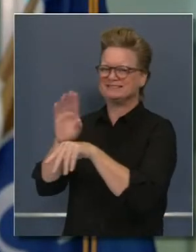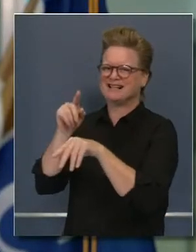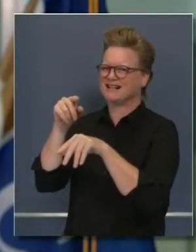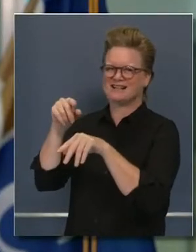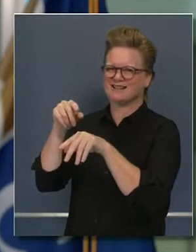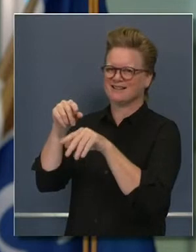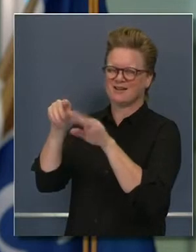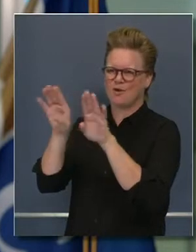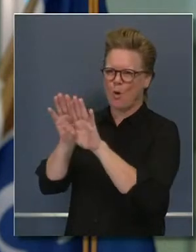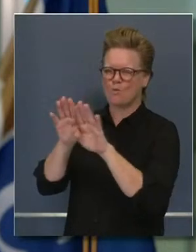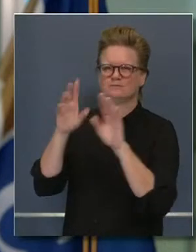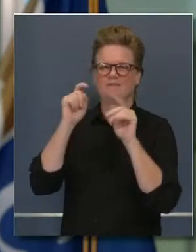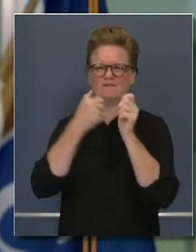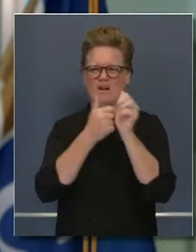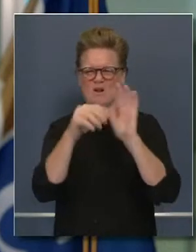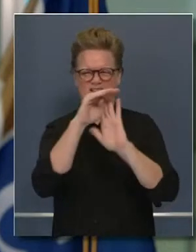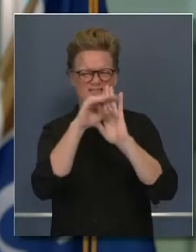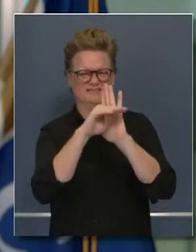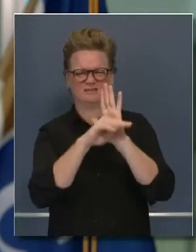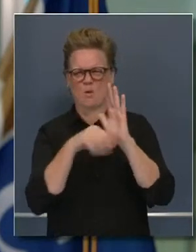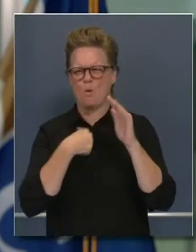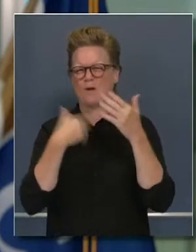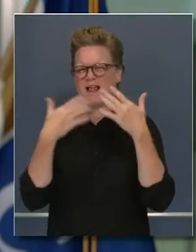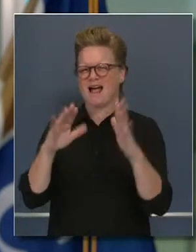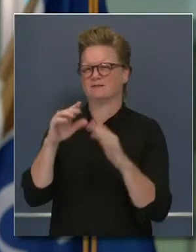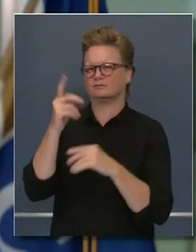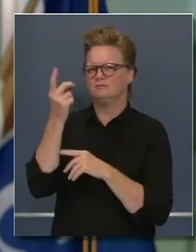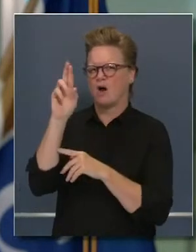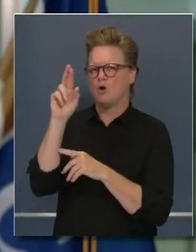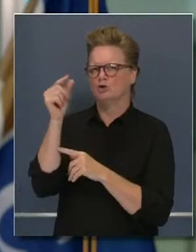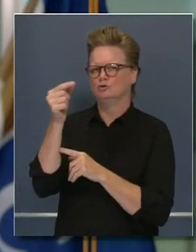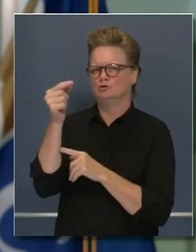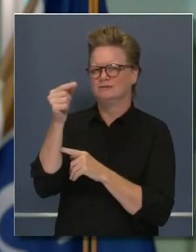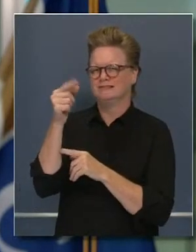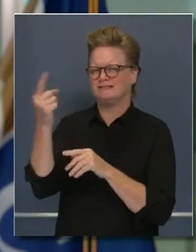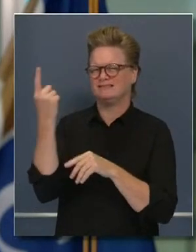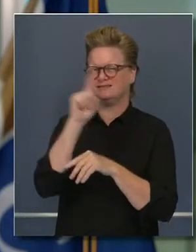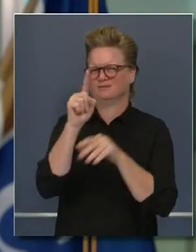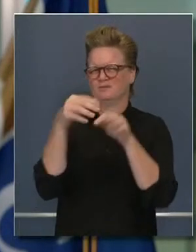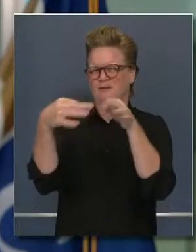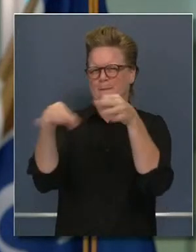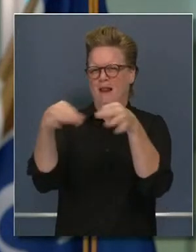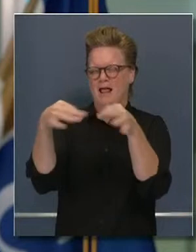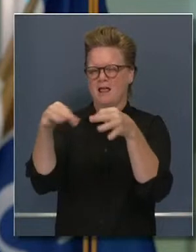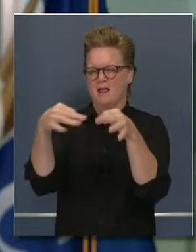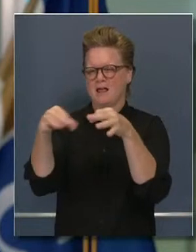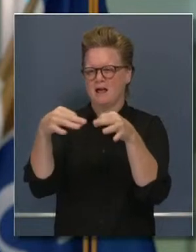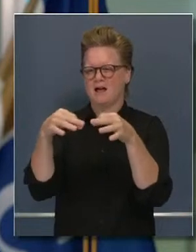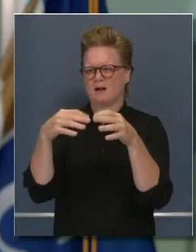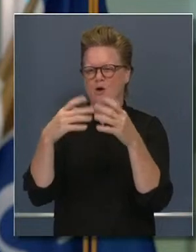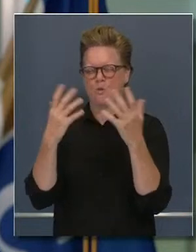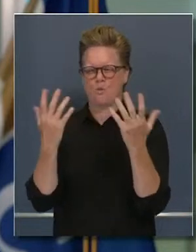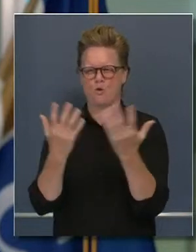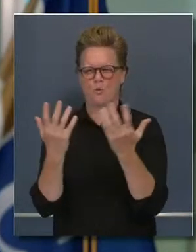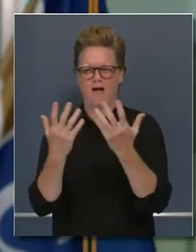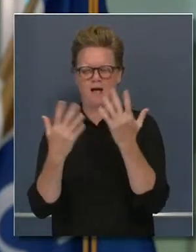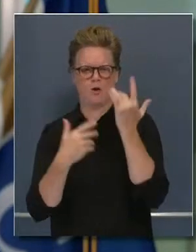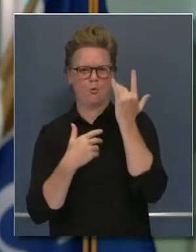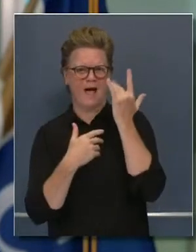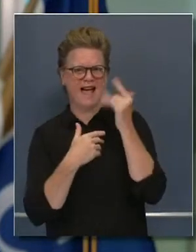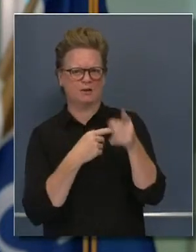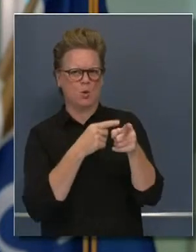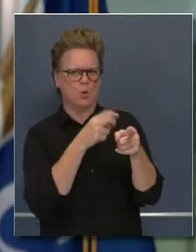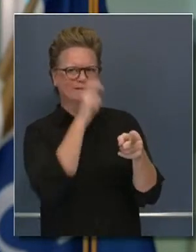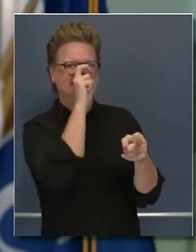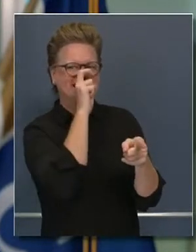landed as it relates to the process to move into those tiers and how strict we have been based upon our previous